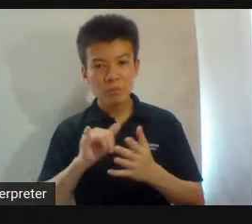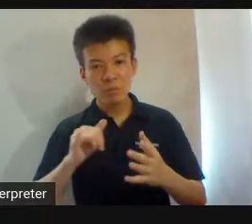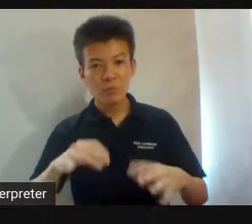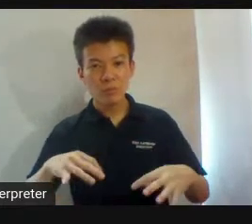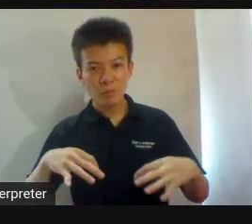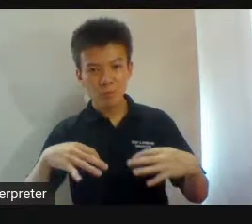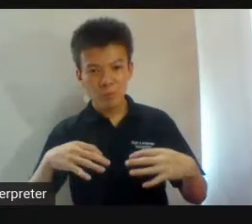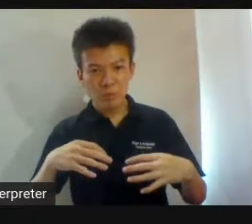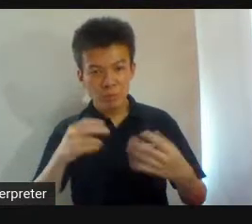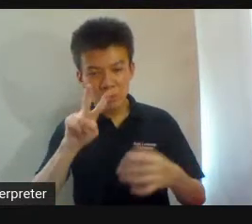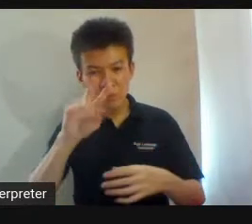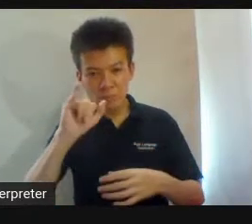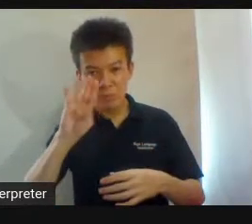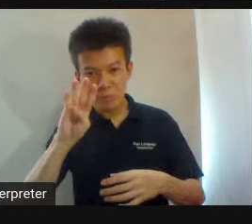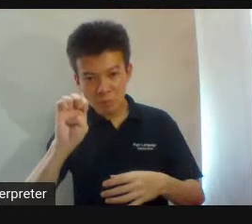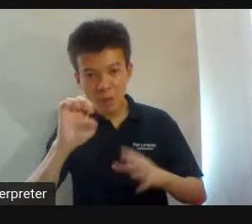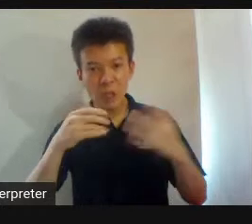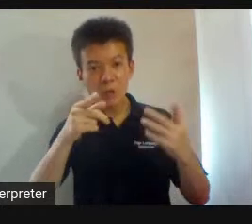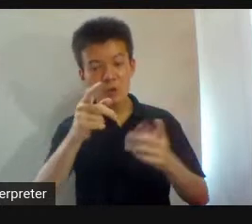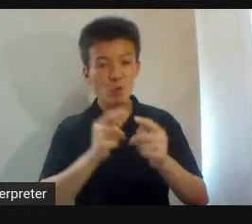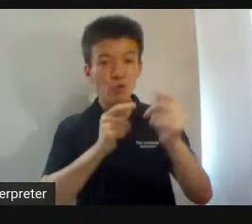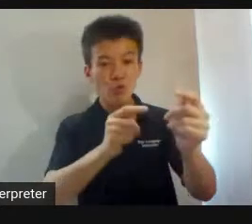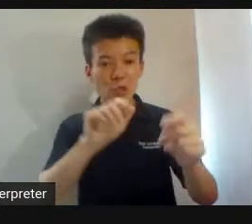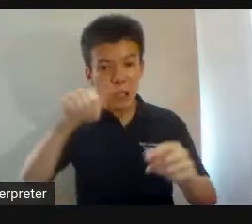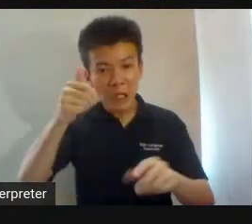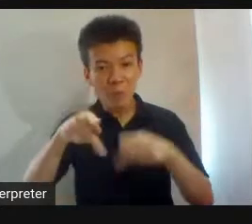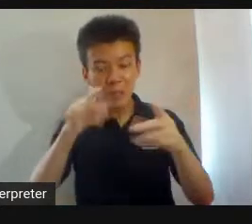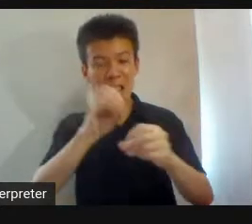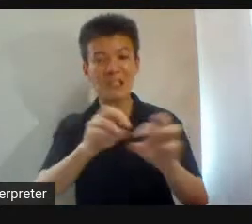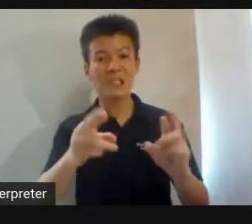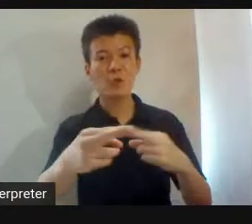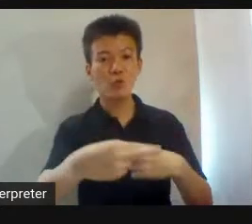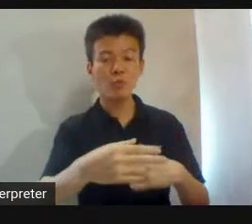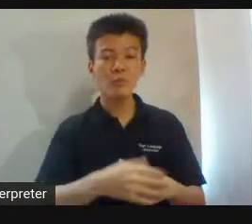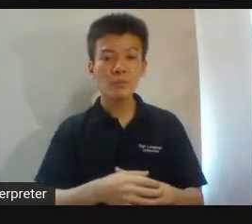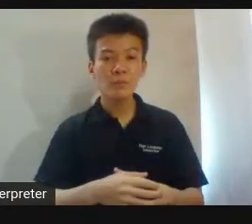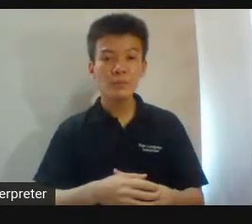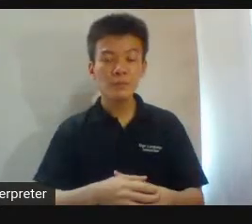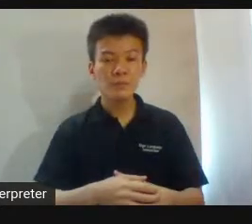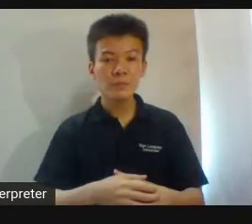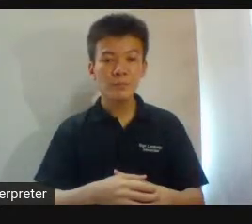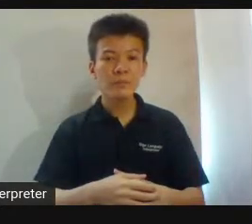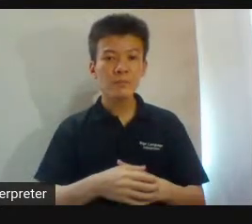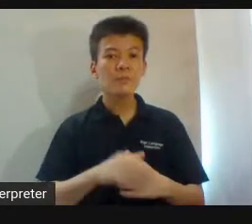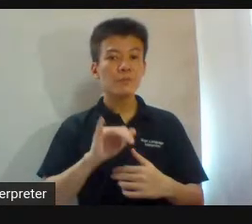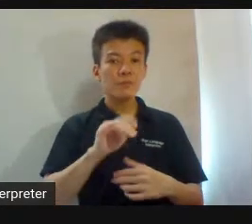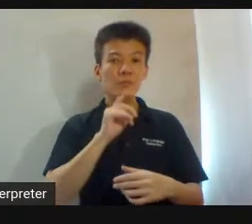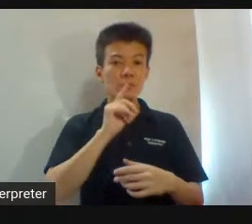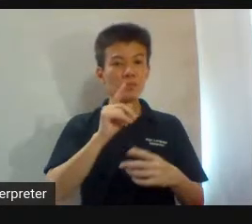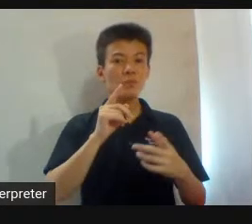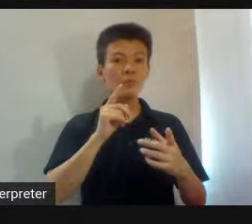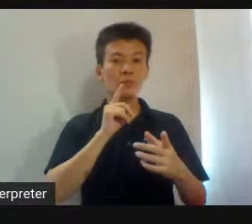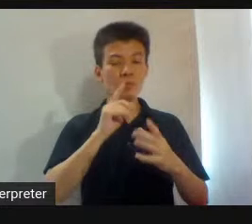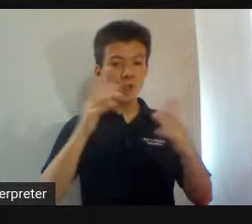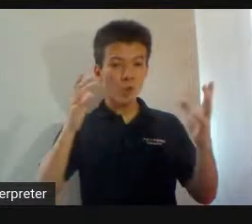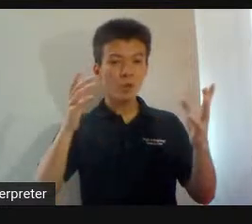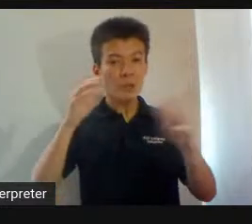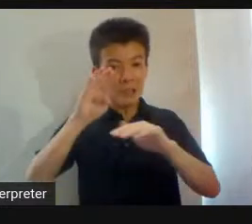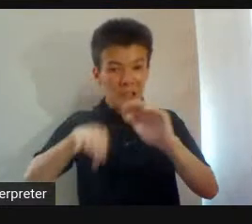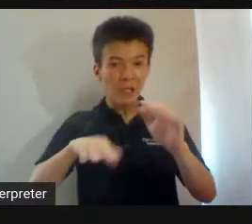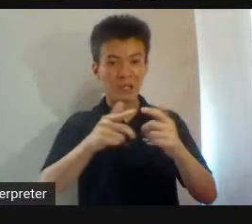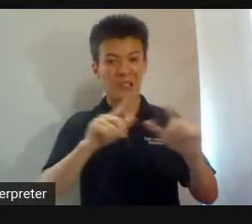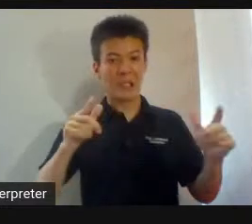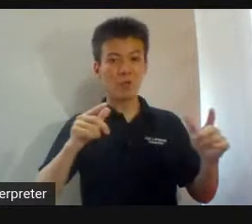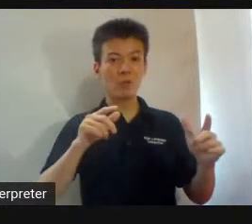down to vibe of how you're treating other people in the room. And that sometimes really speaks a lot more than language.